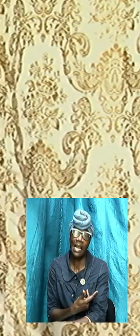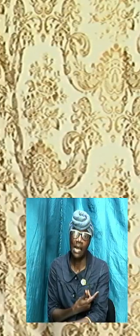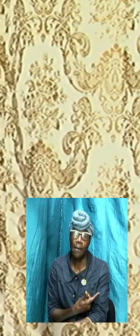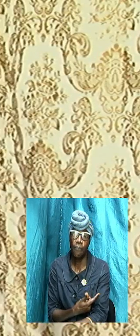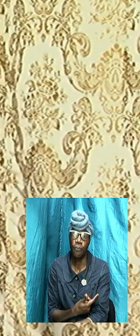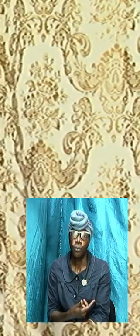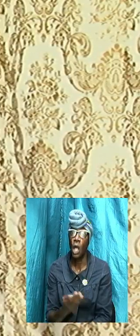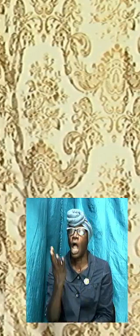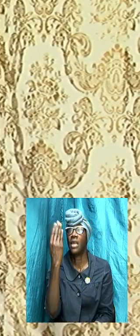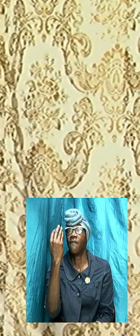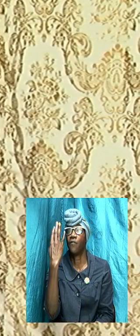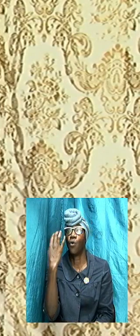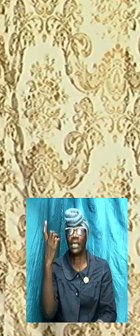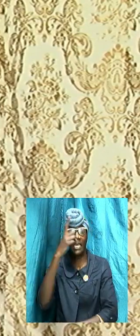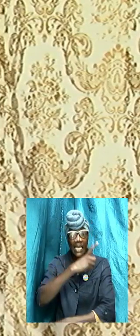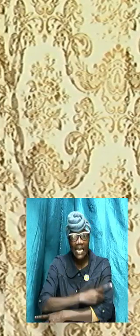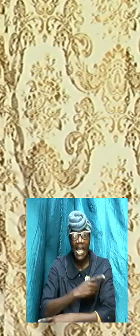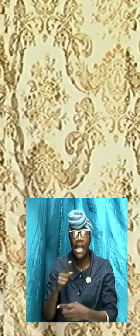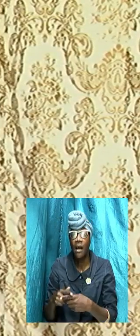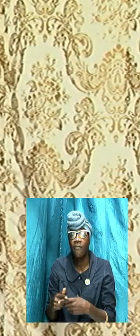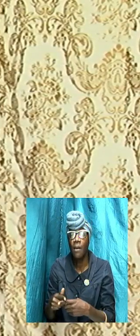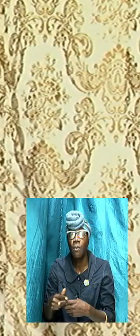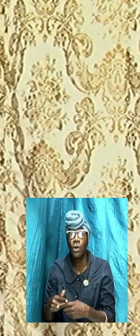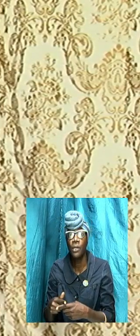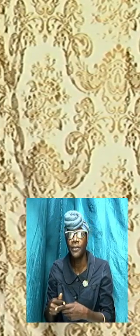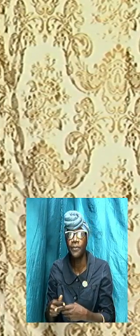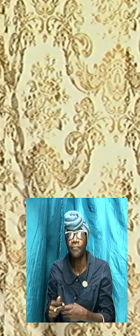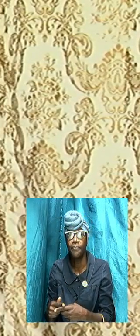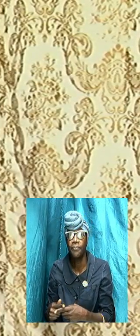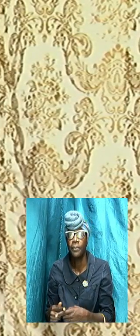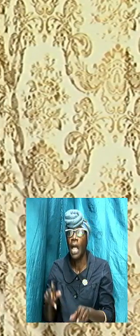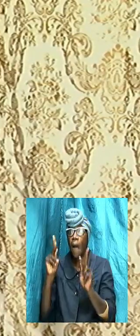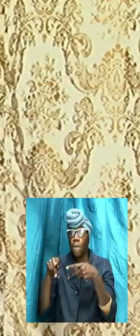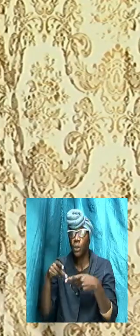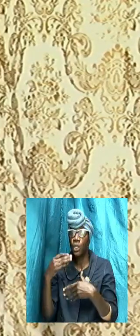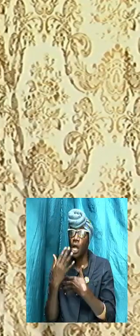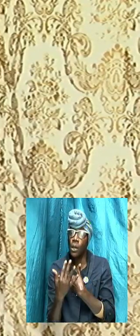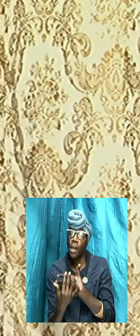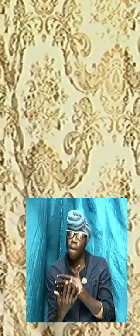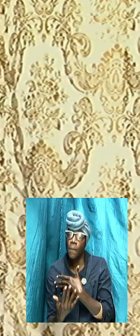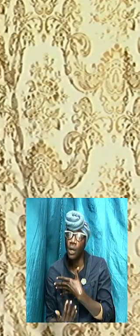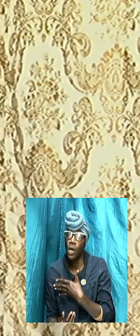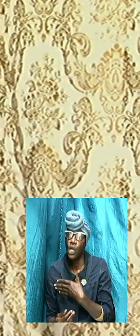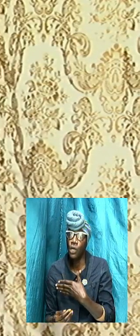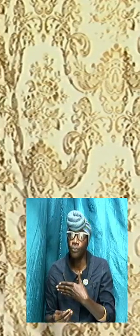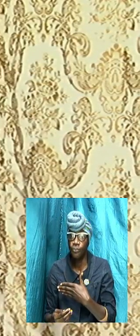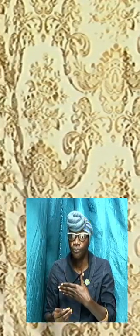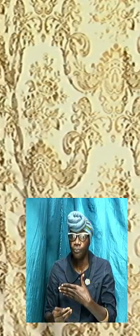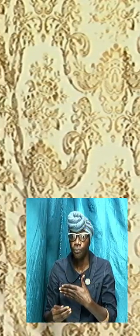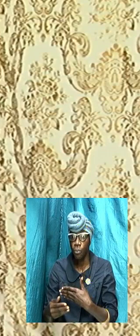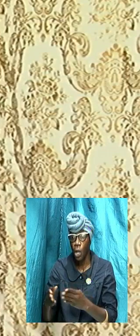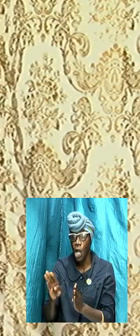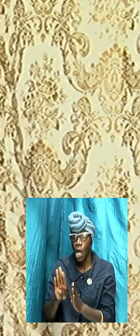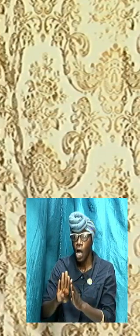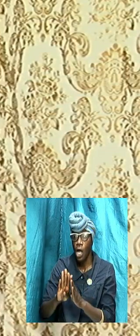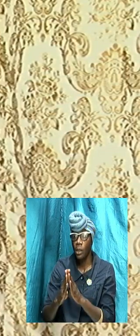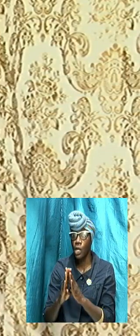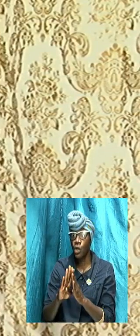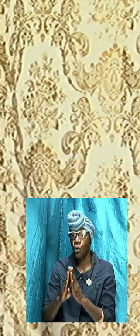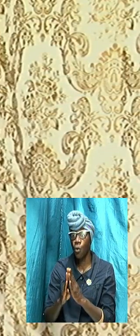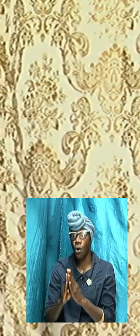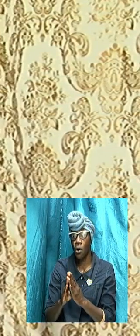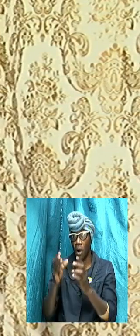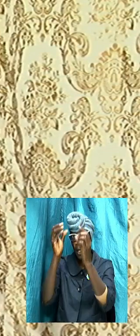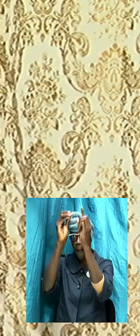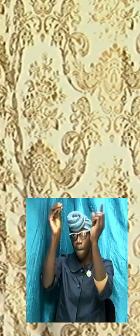14th day of the month, I want you to kill the lamb. And I want you to put the blood on the doorposts. And that night, which was their last